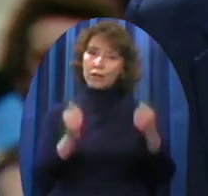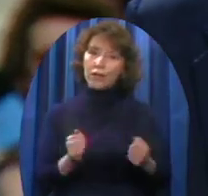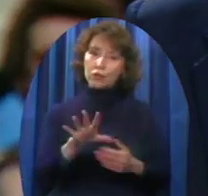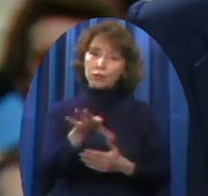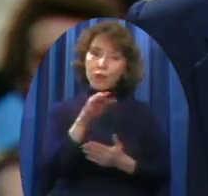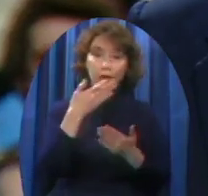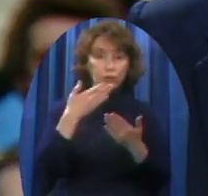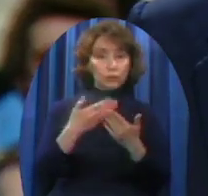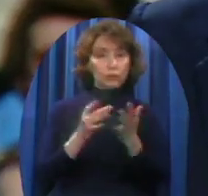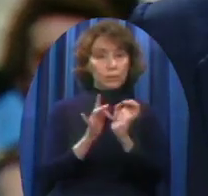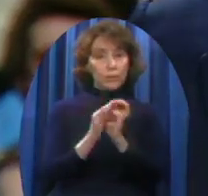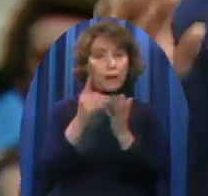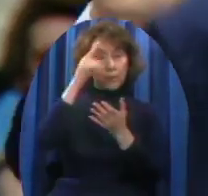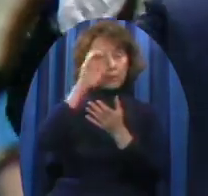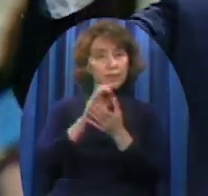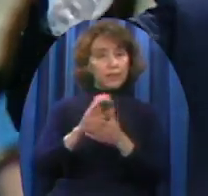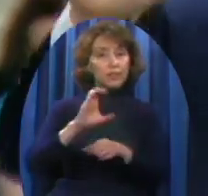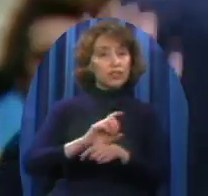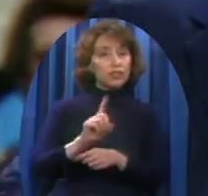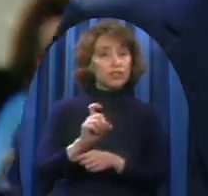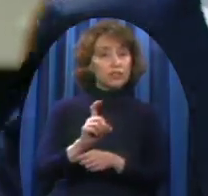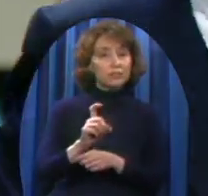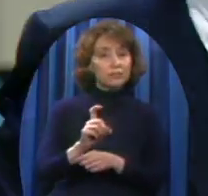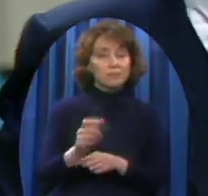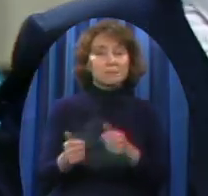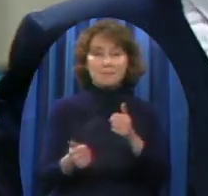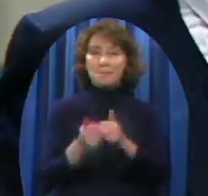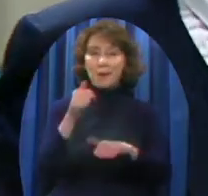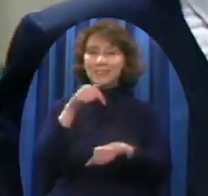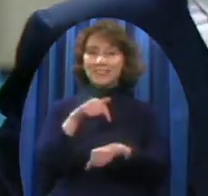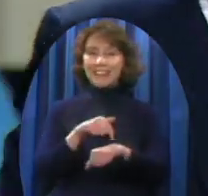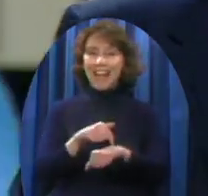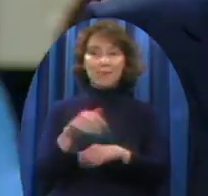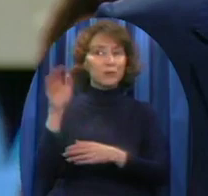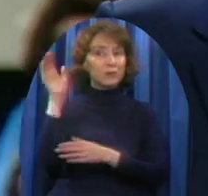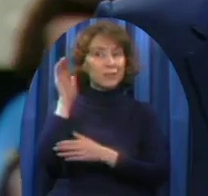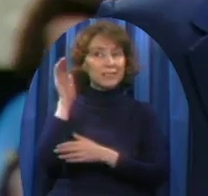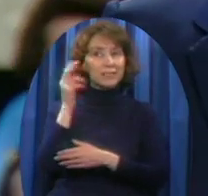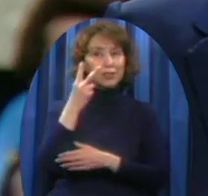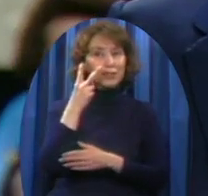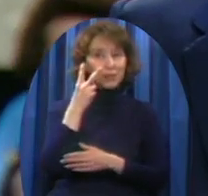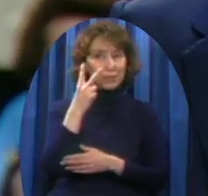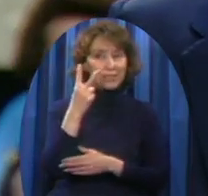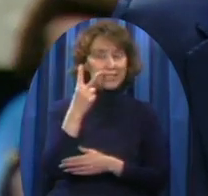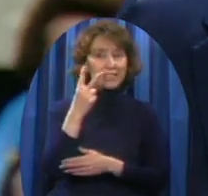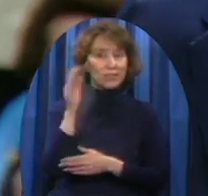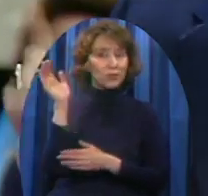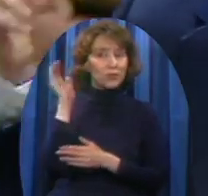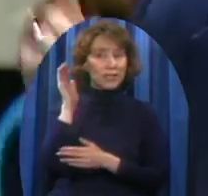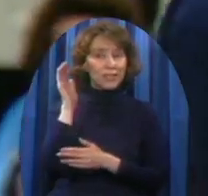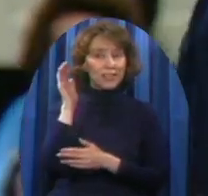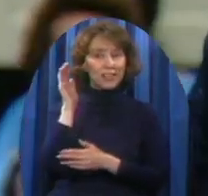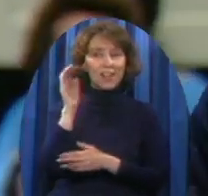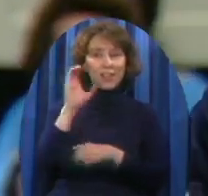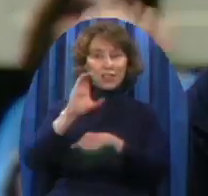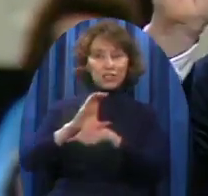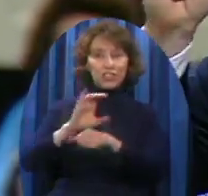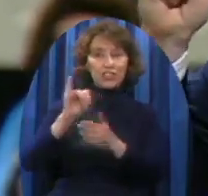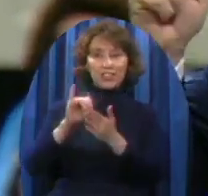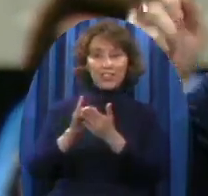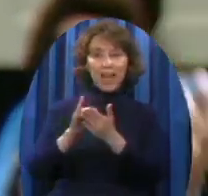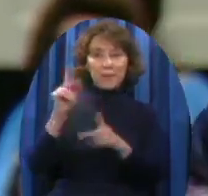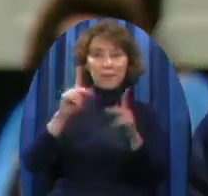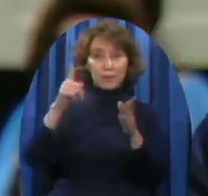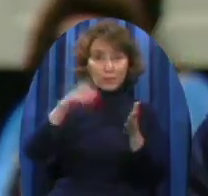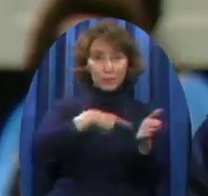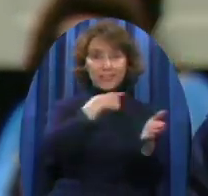most. If you'll just listen down at the beauty parlor or the barbershop, the one that's really getting knocked, I check it out. It's probably